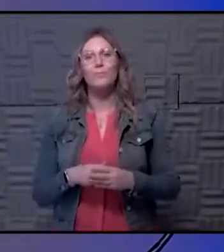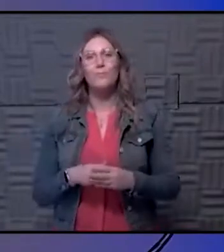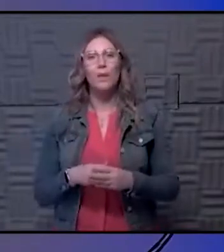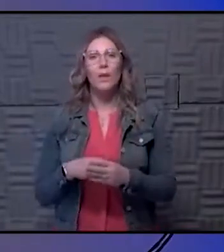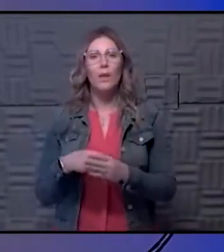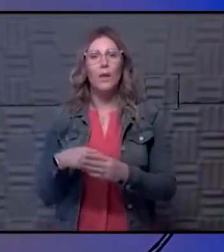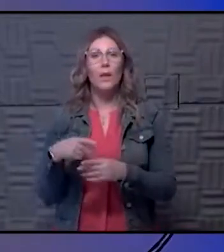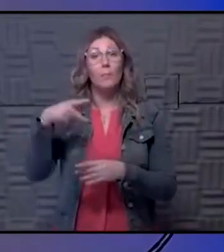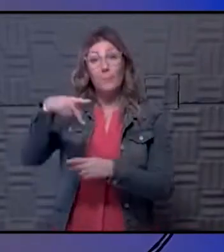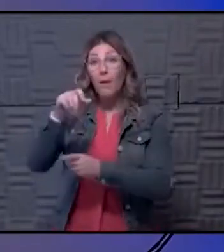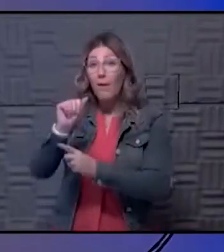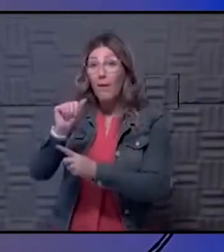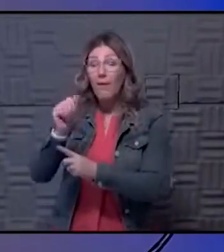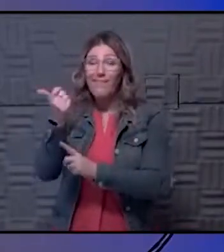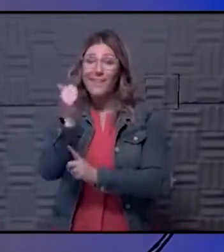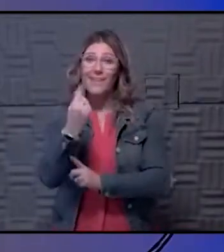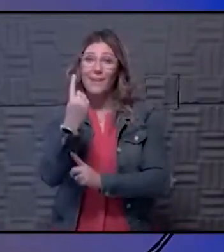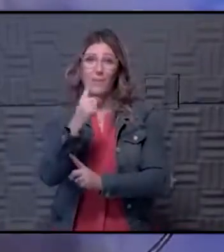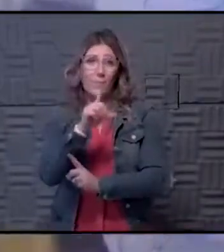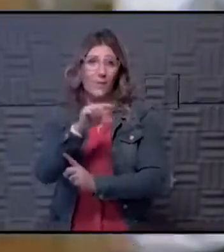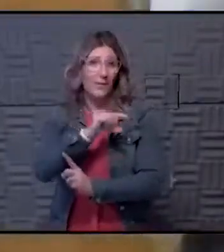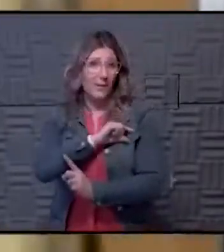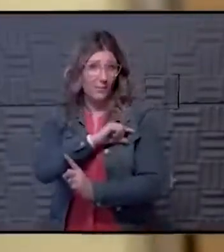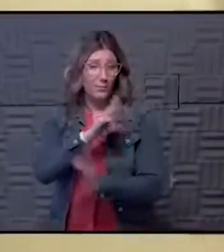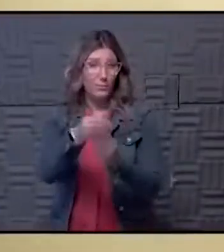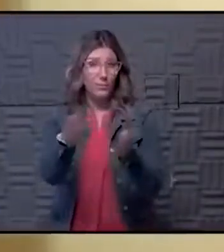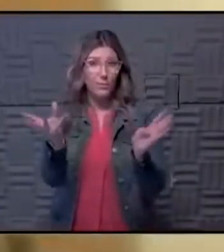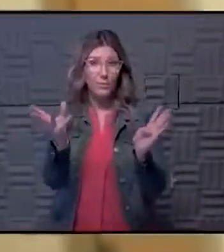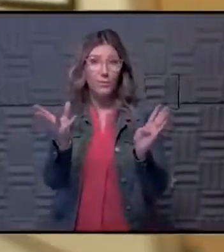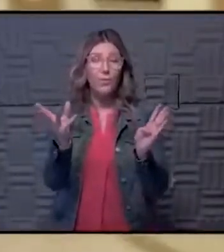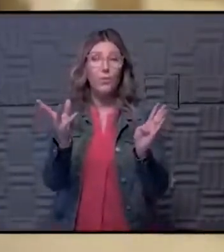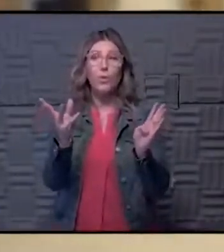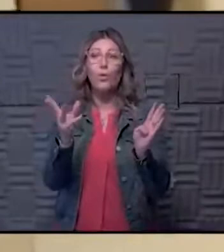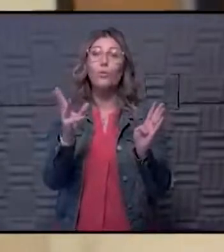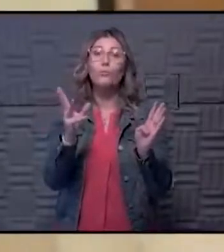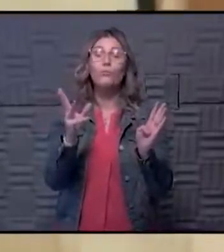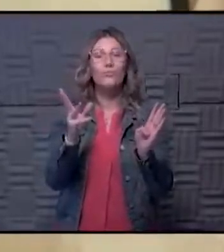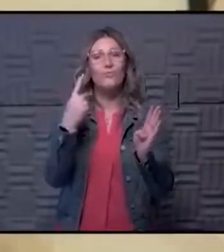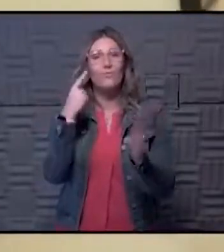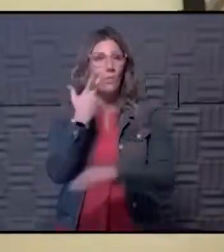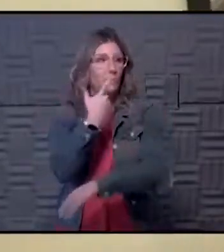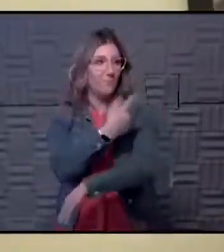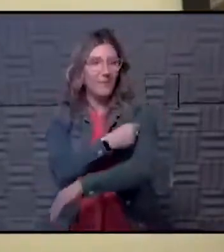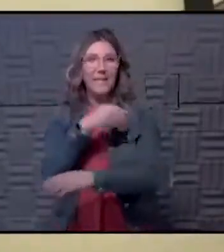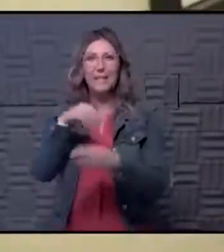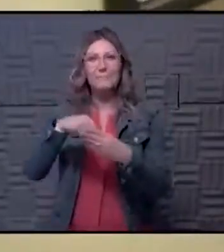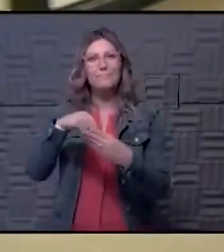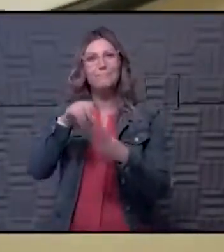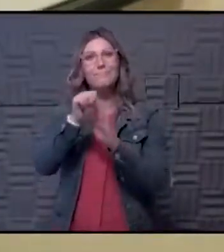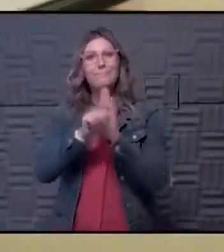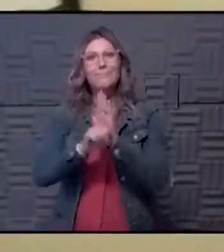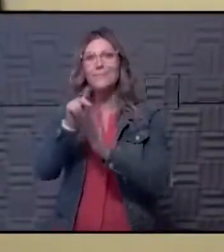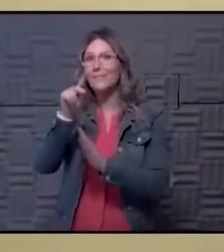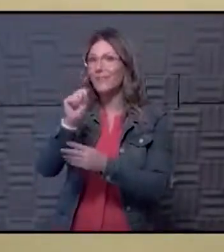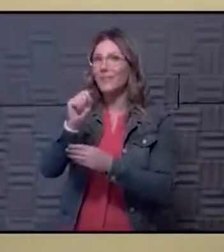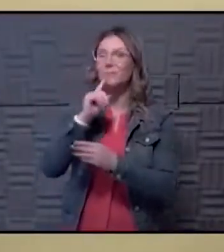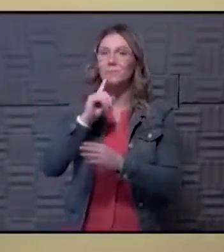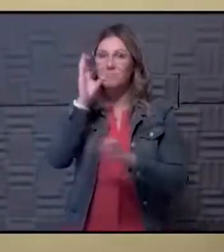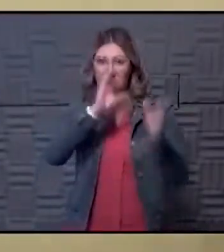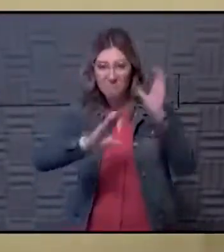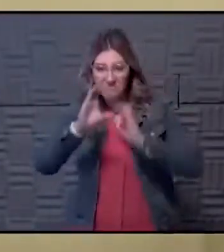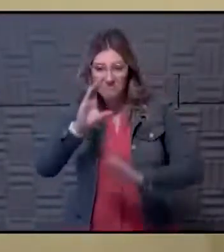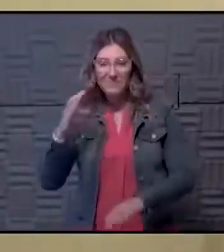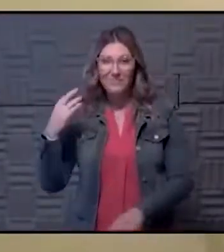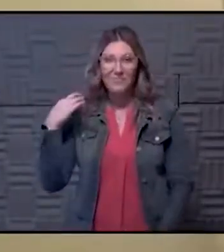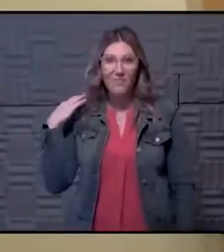PAs, anyone who is eligible to give injections in the state of Kansas. We are looking for volunteers, and